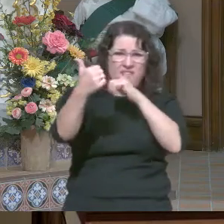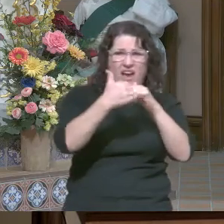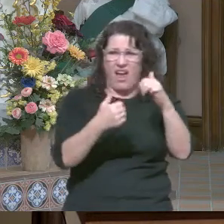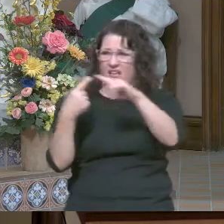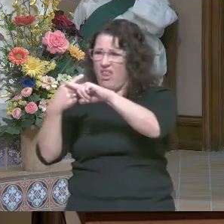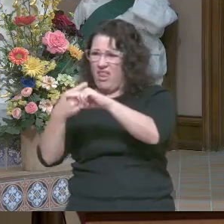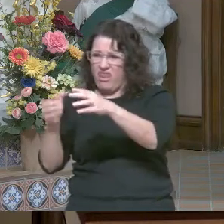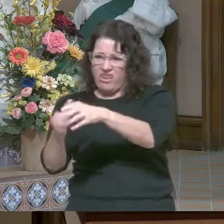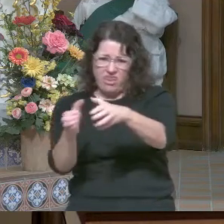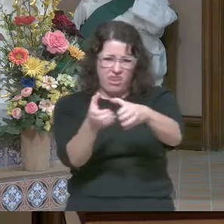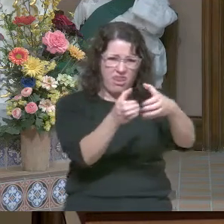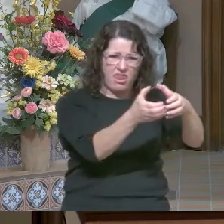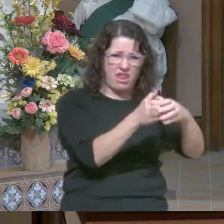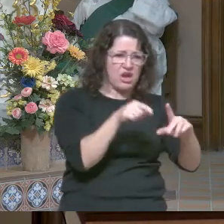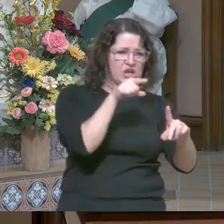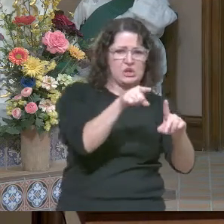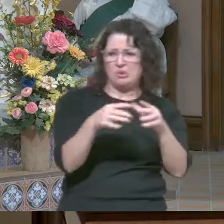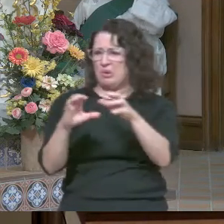no